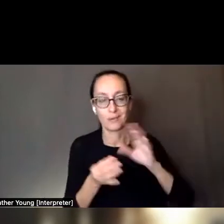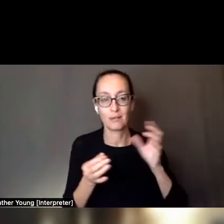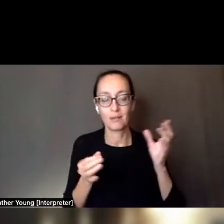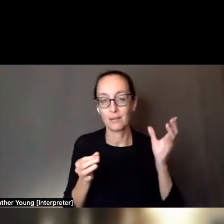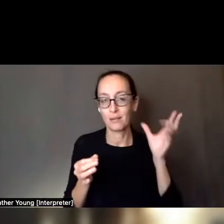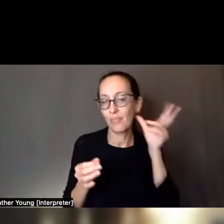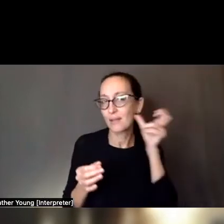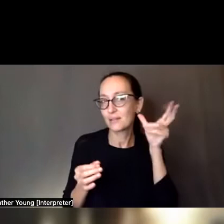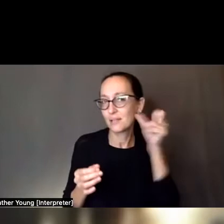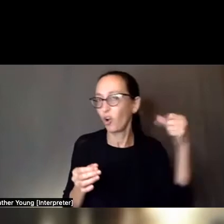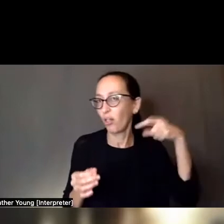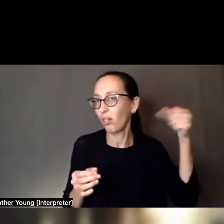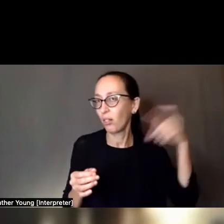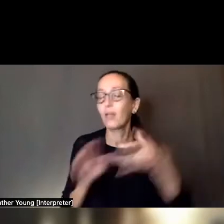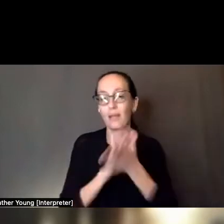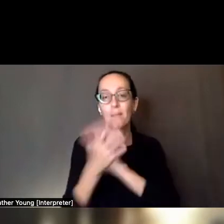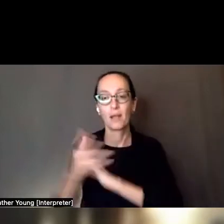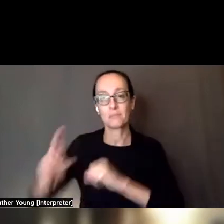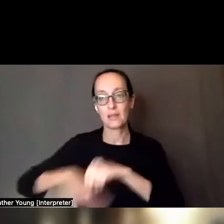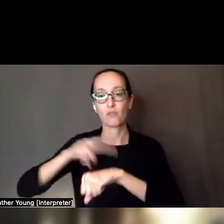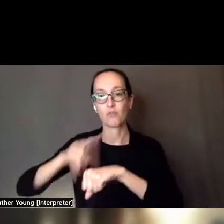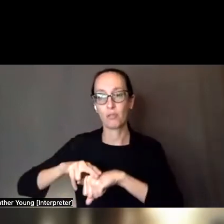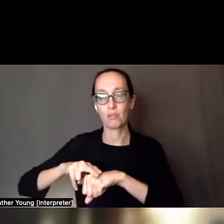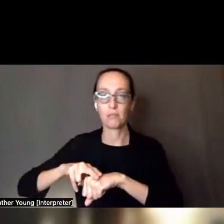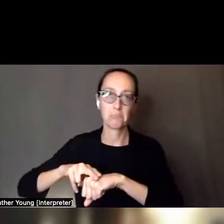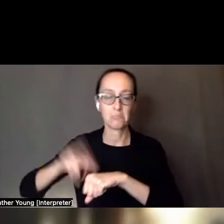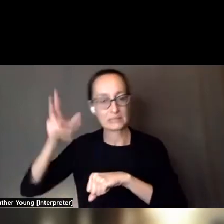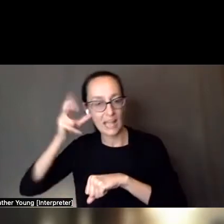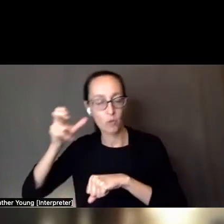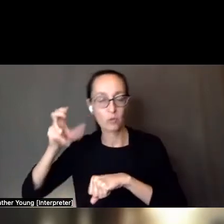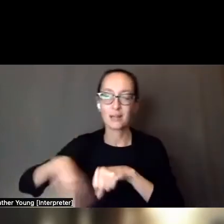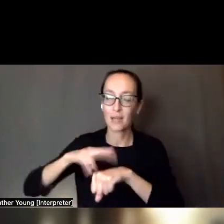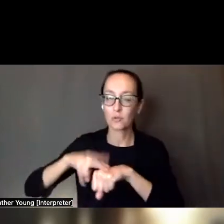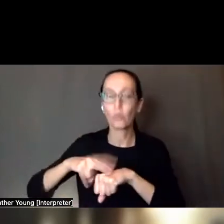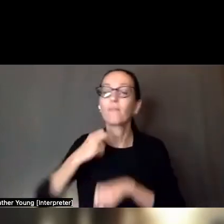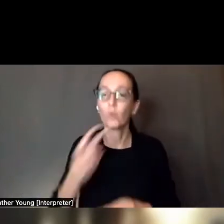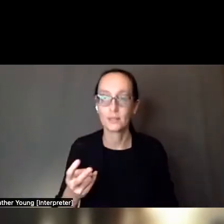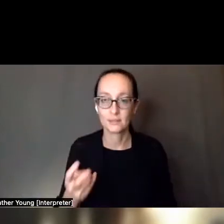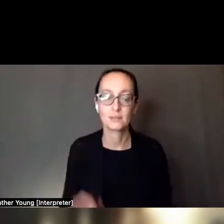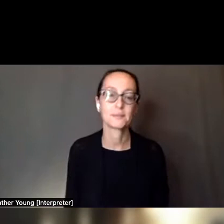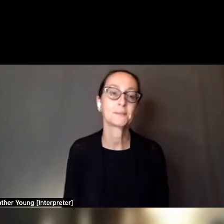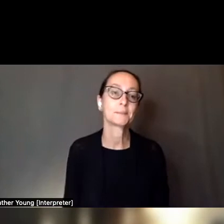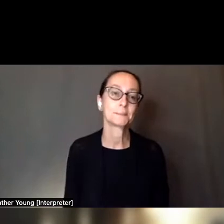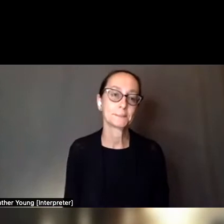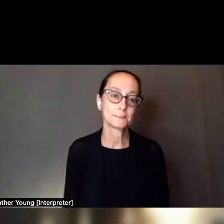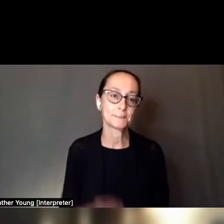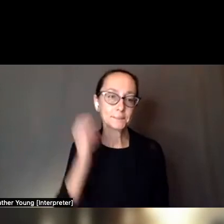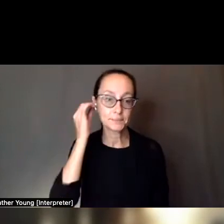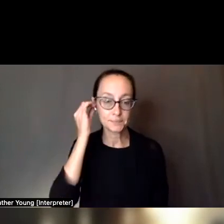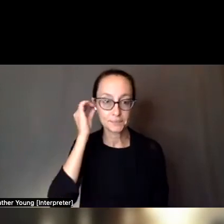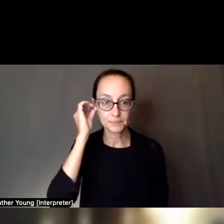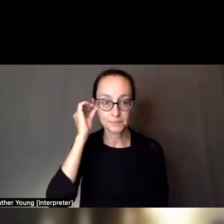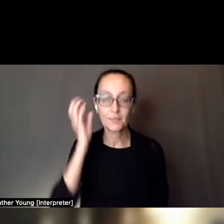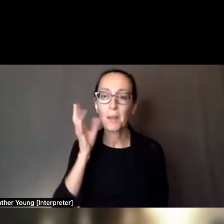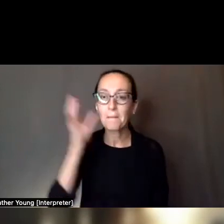a natural sound, a natural voice to you. And parents often want to